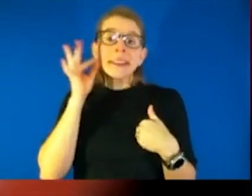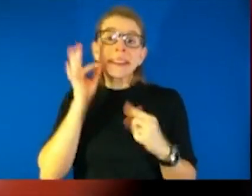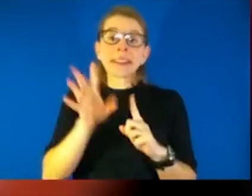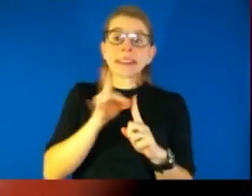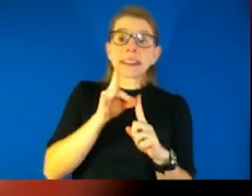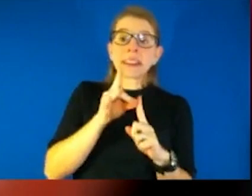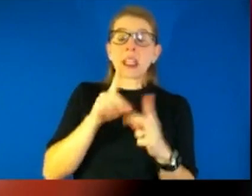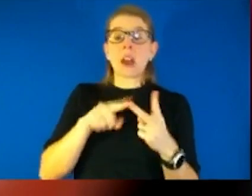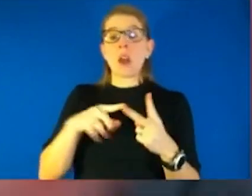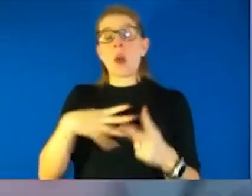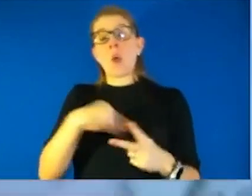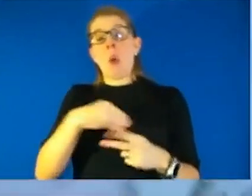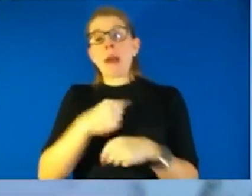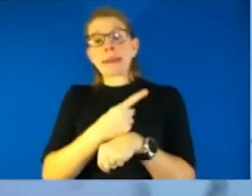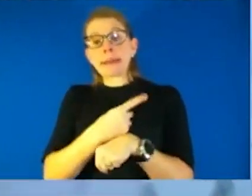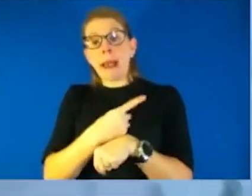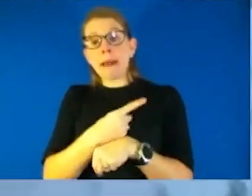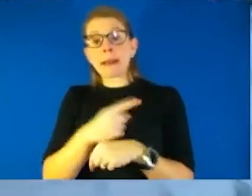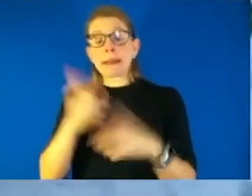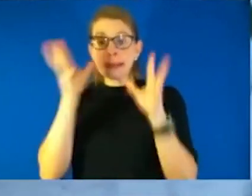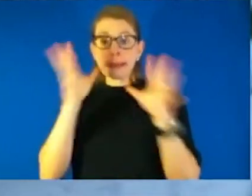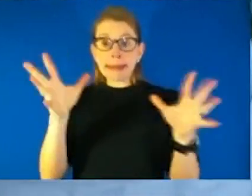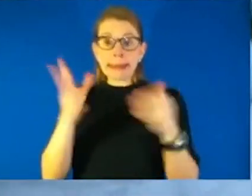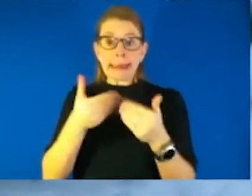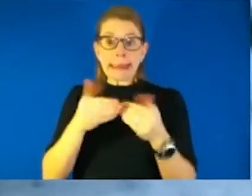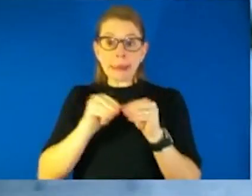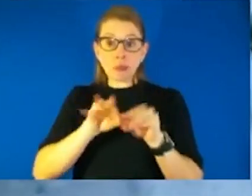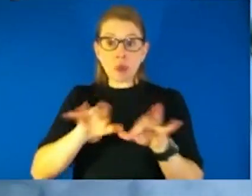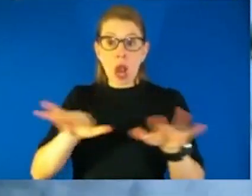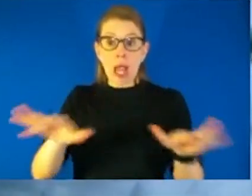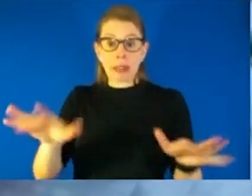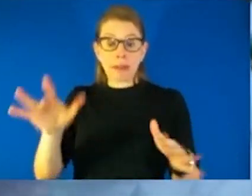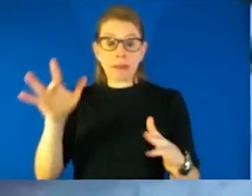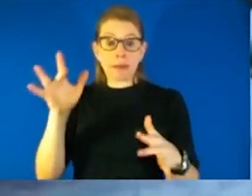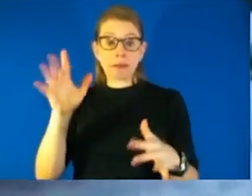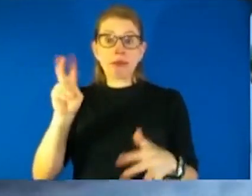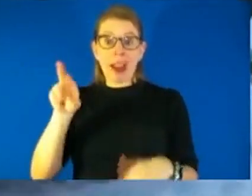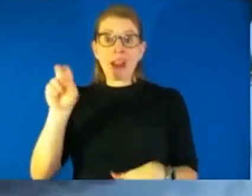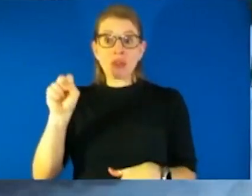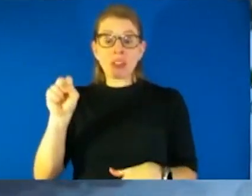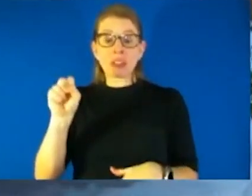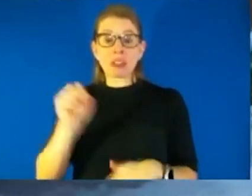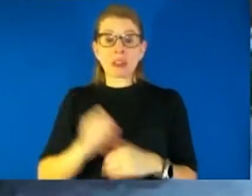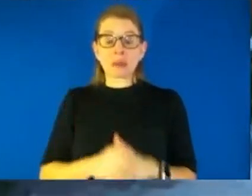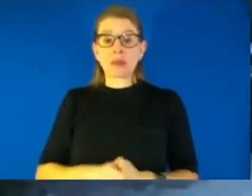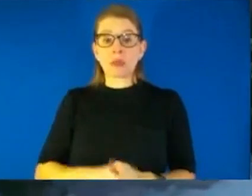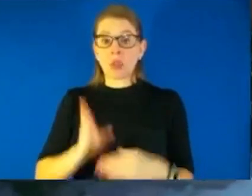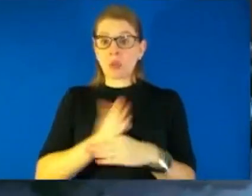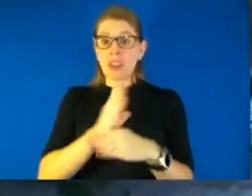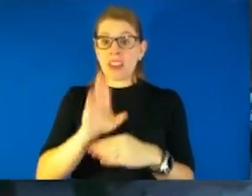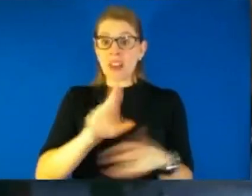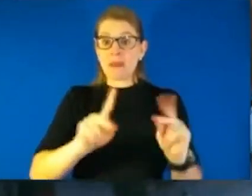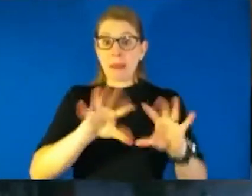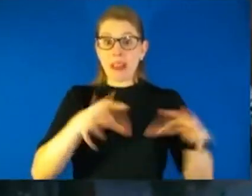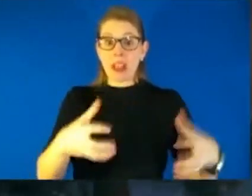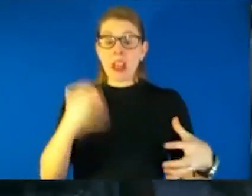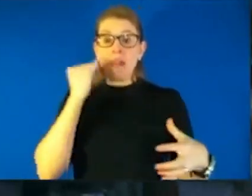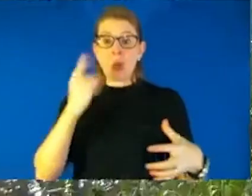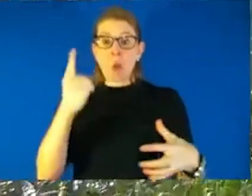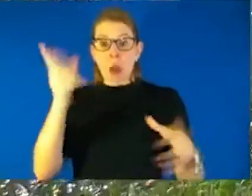white-tailed deer, and they very easily spread the virus within their population. So if one deer gets